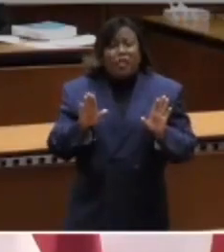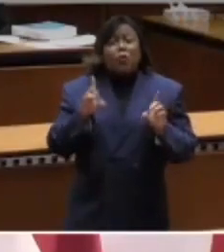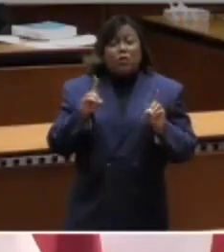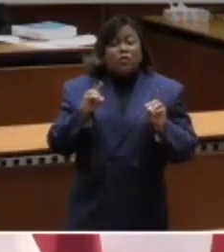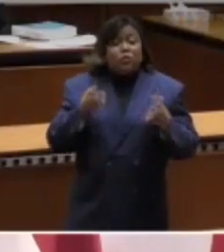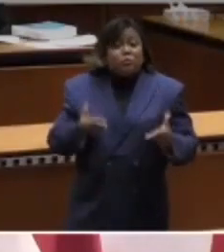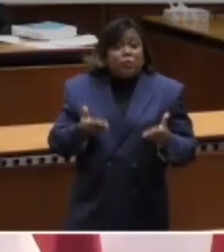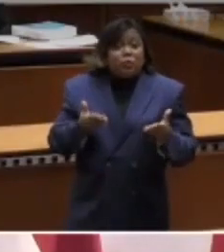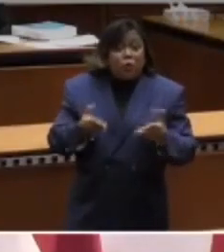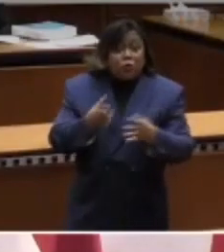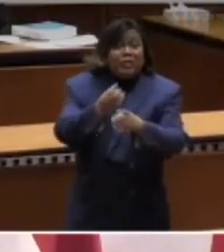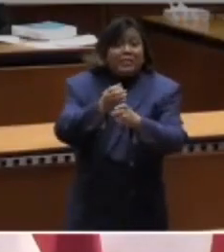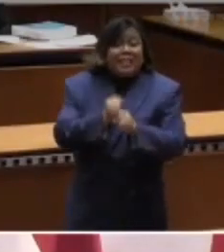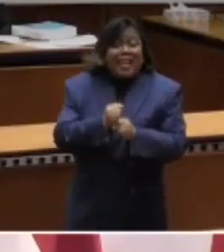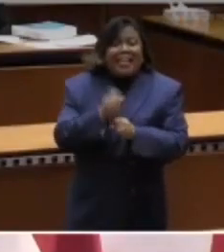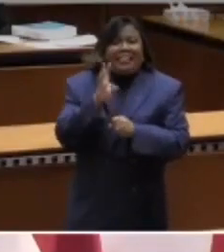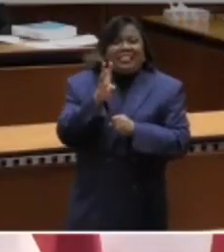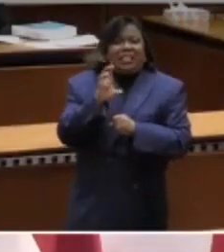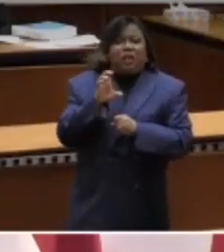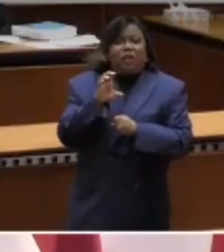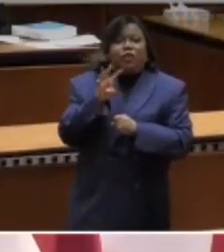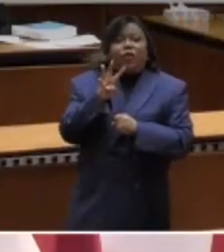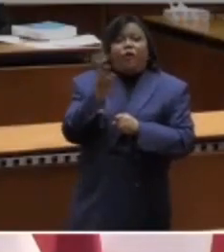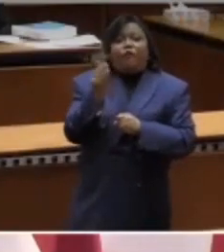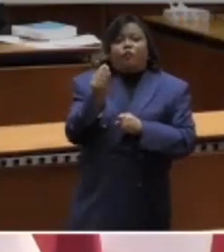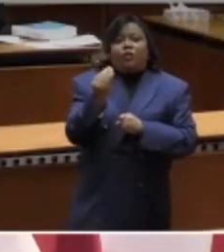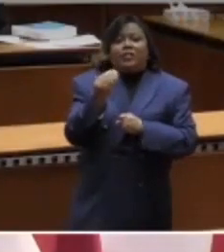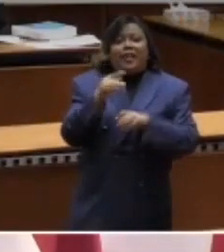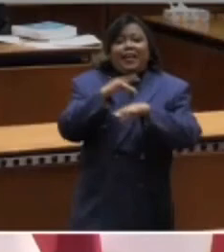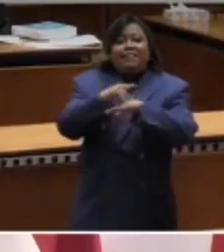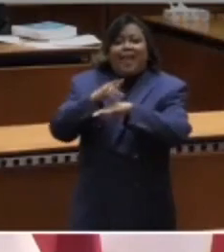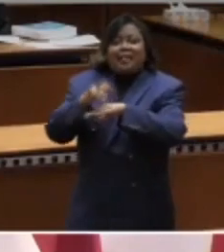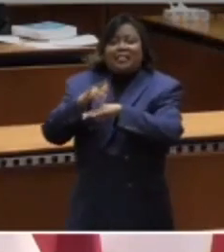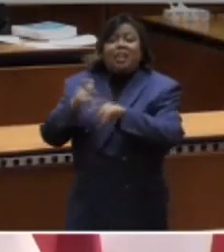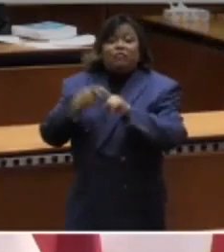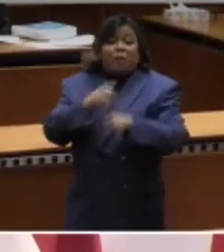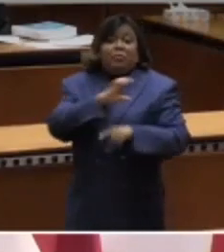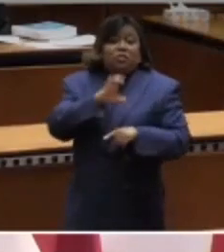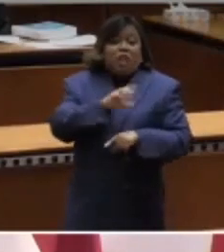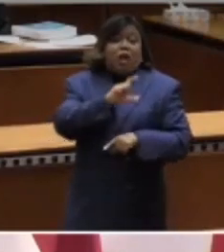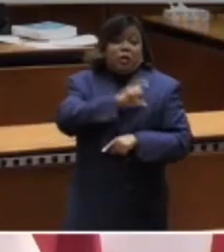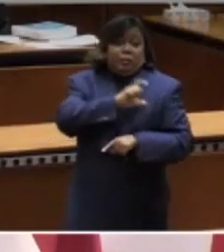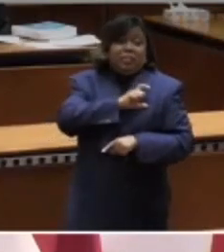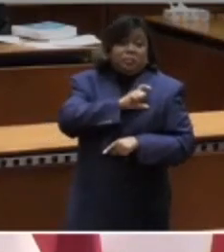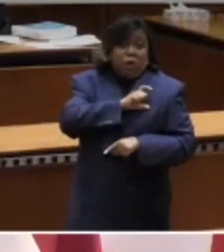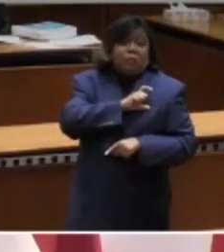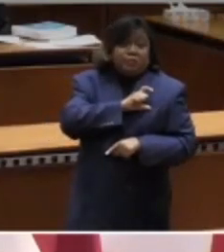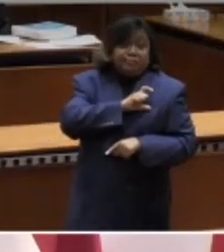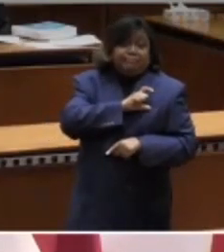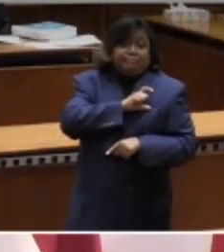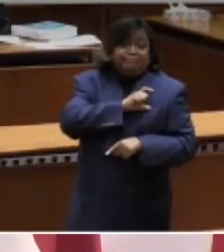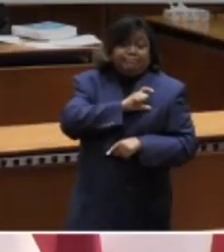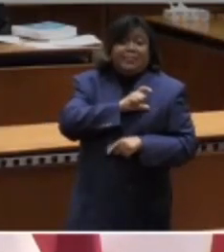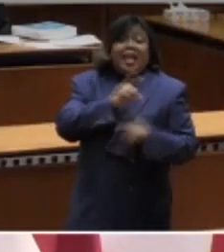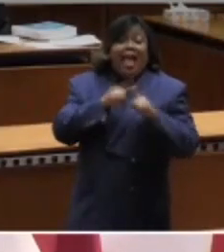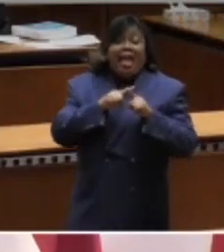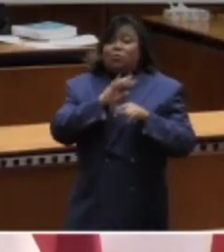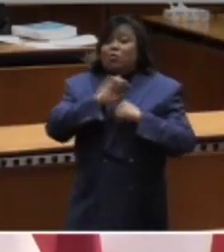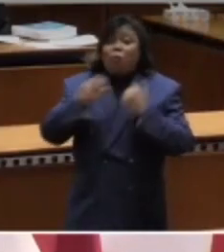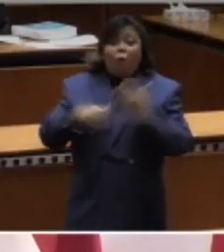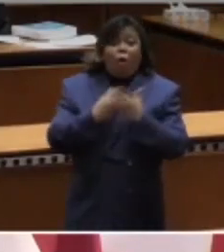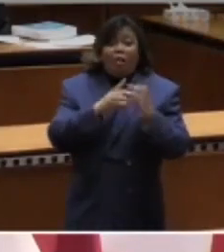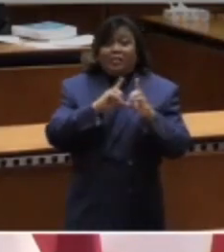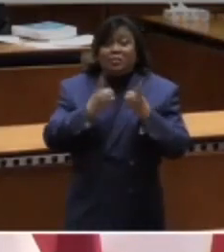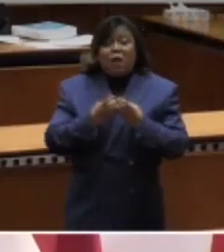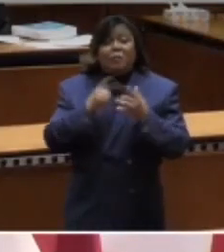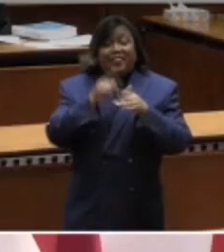do propose taking 614 vacancies from the Chicago Police Department. As with all